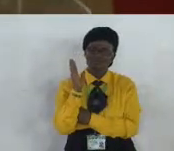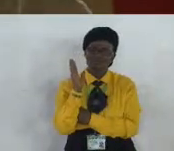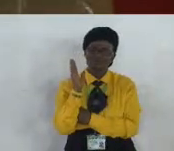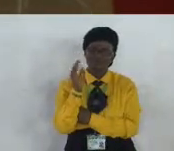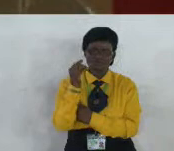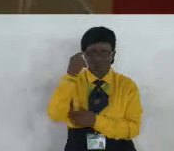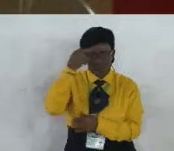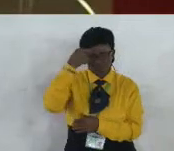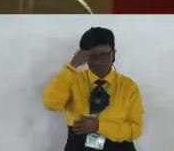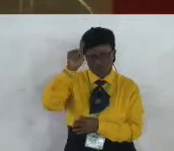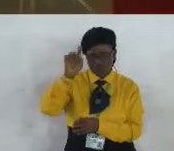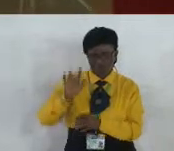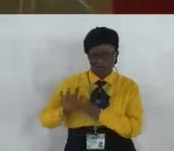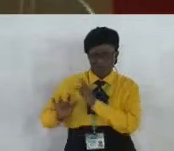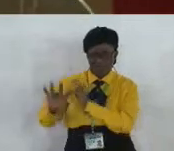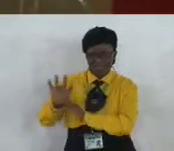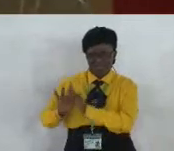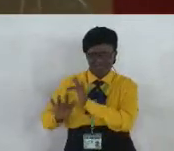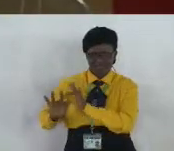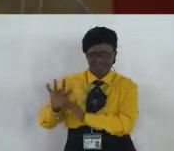for mercy